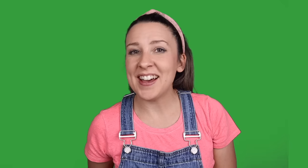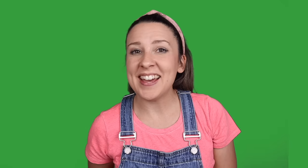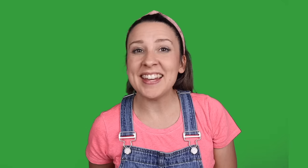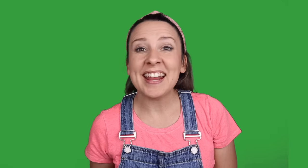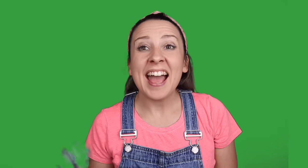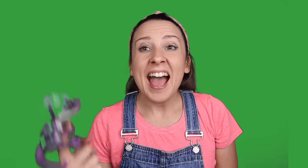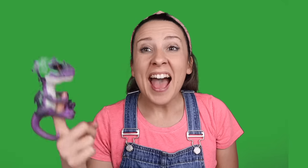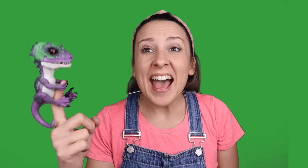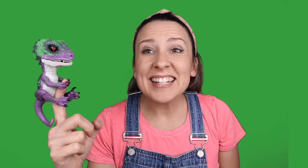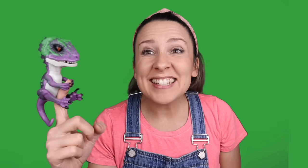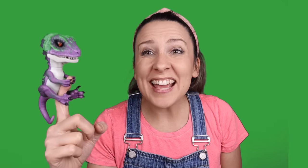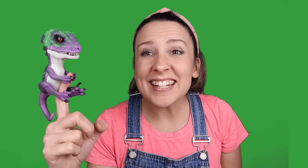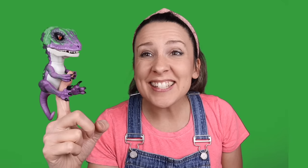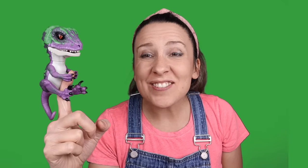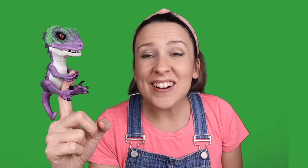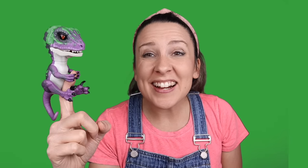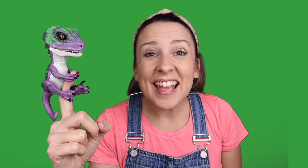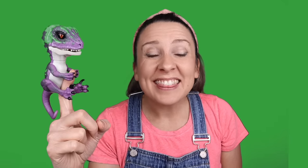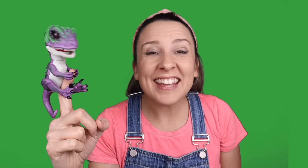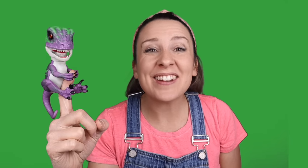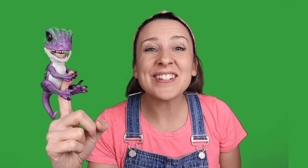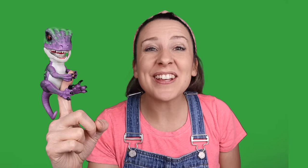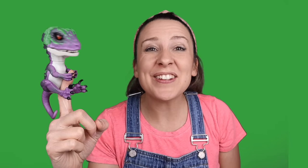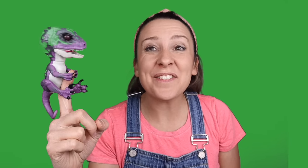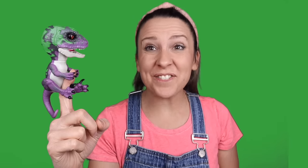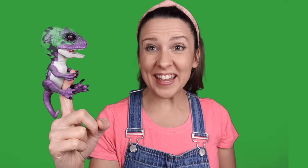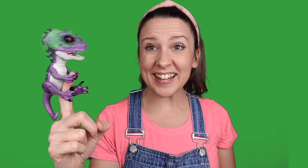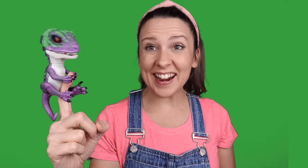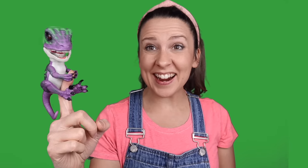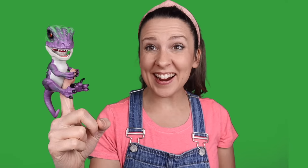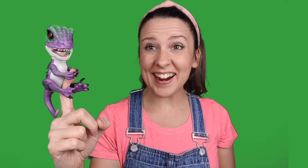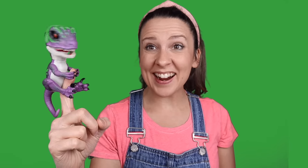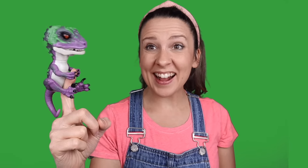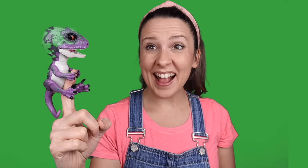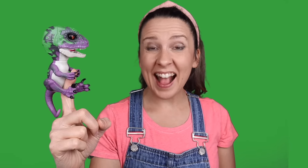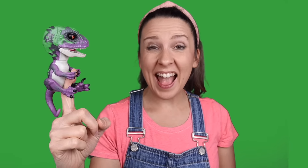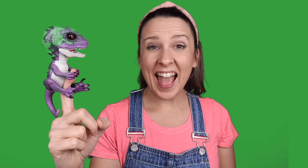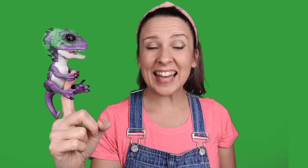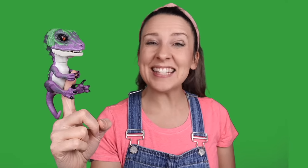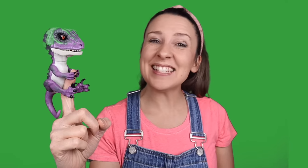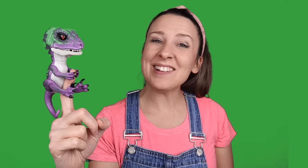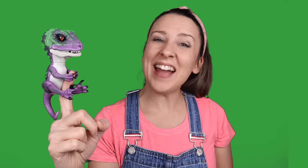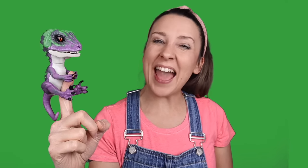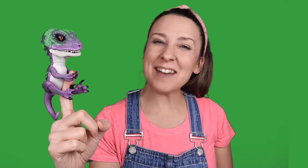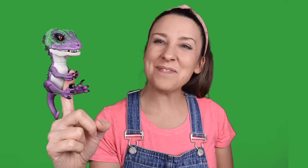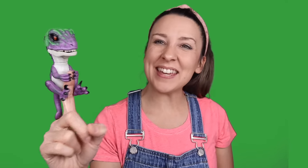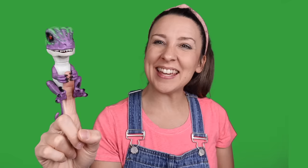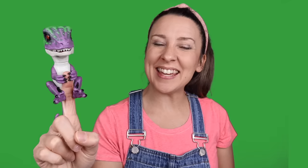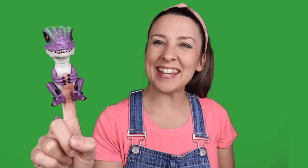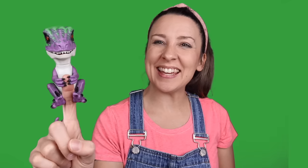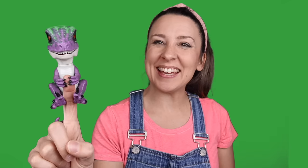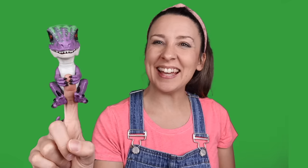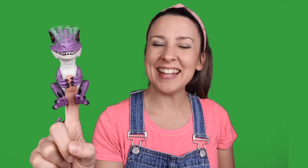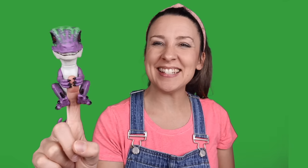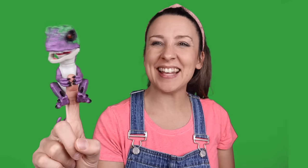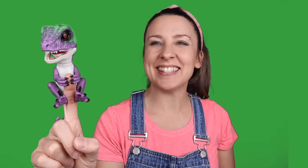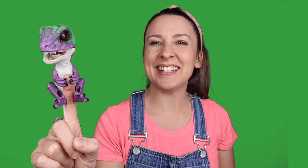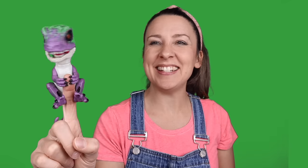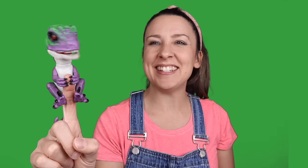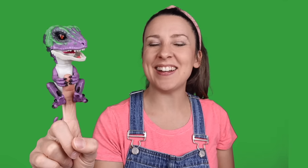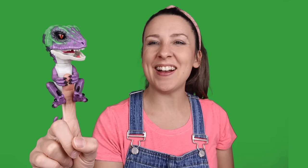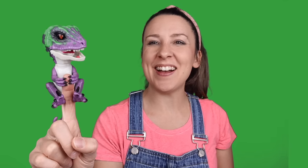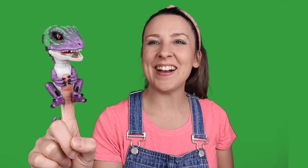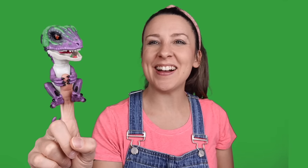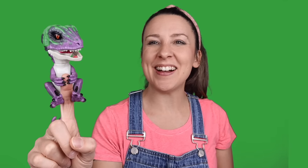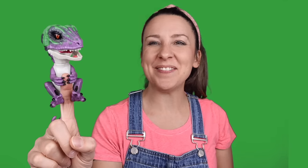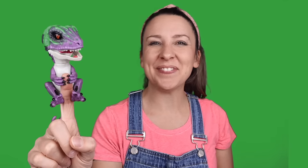You got a dinosaur that goes on your finger. He's so happy. He says,